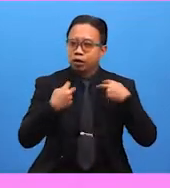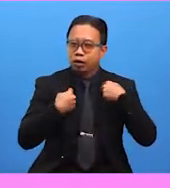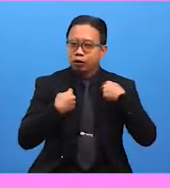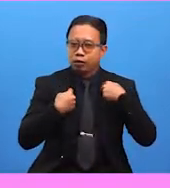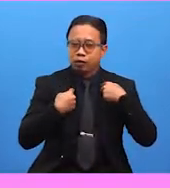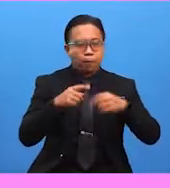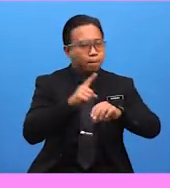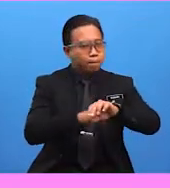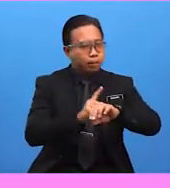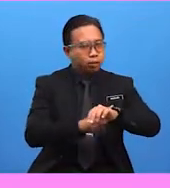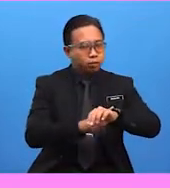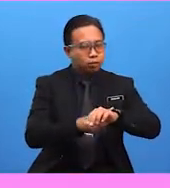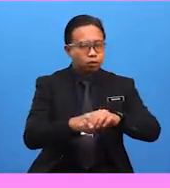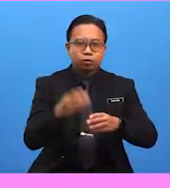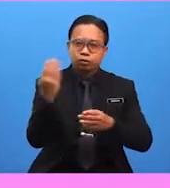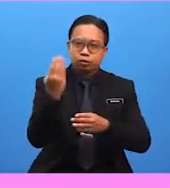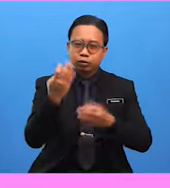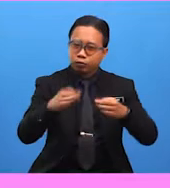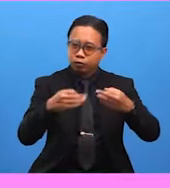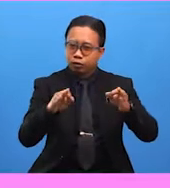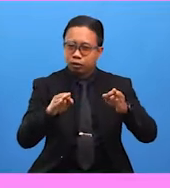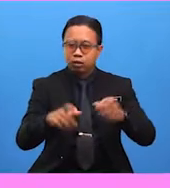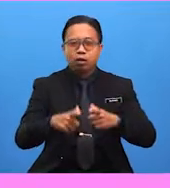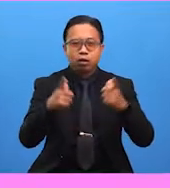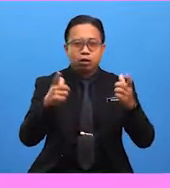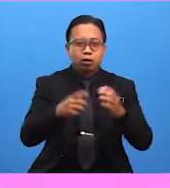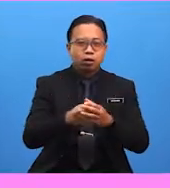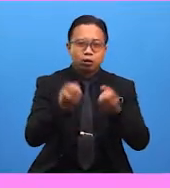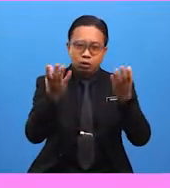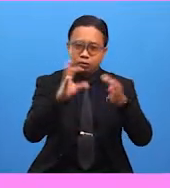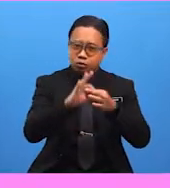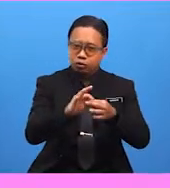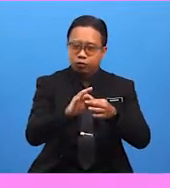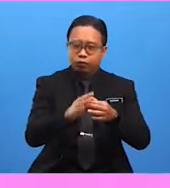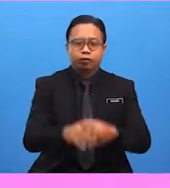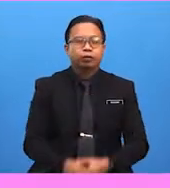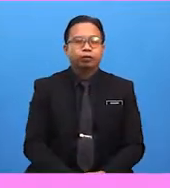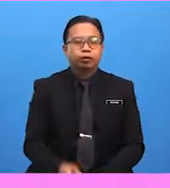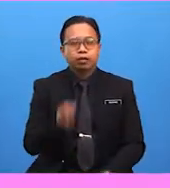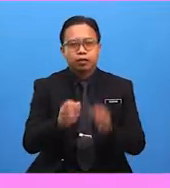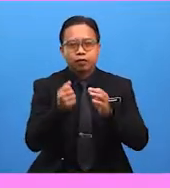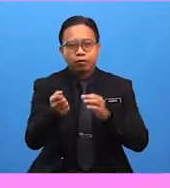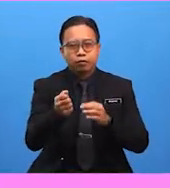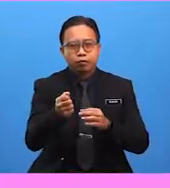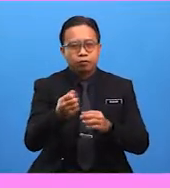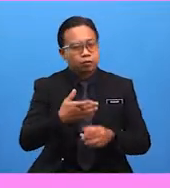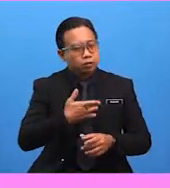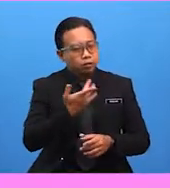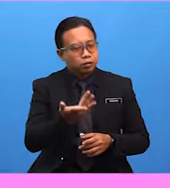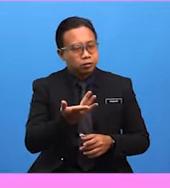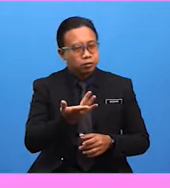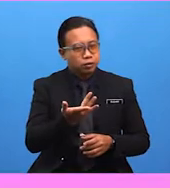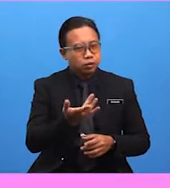hour and lots of other perks. If you are interested